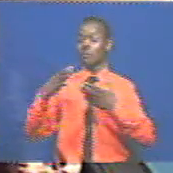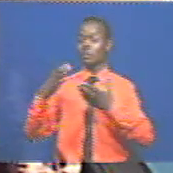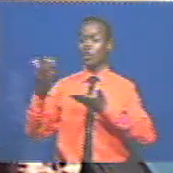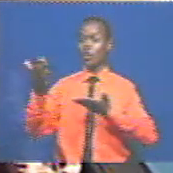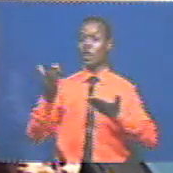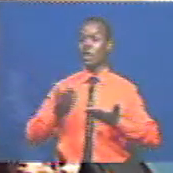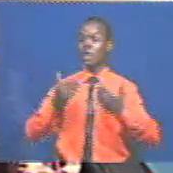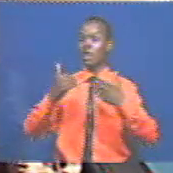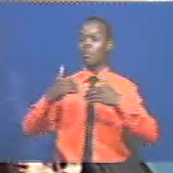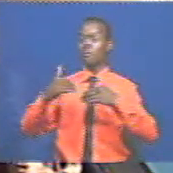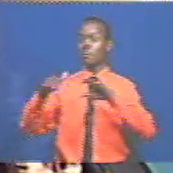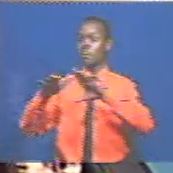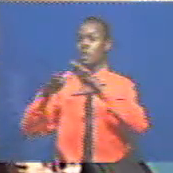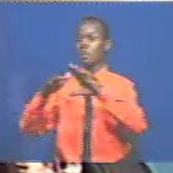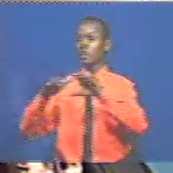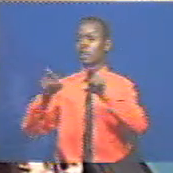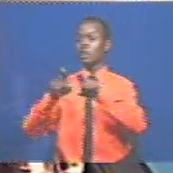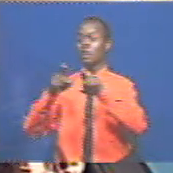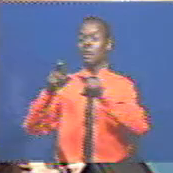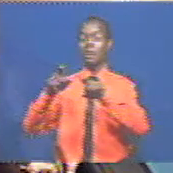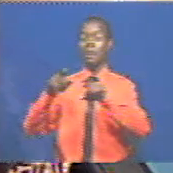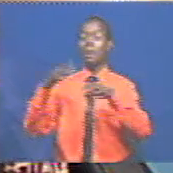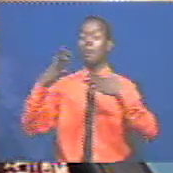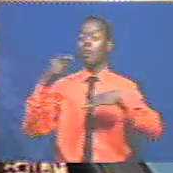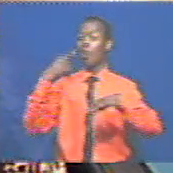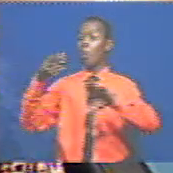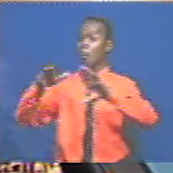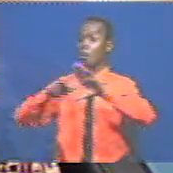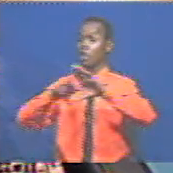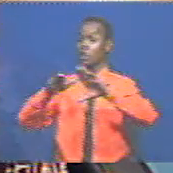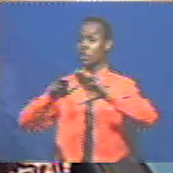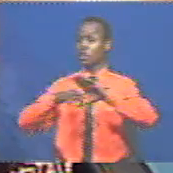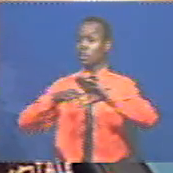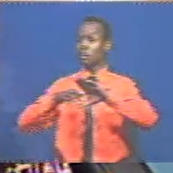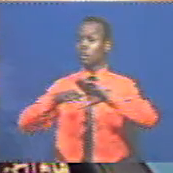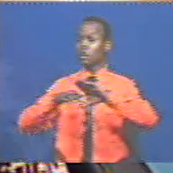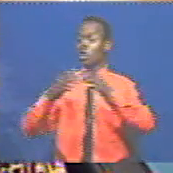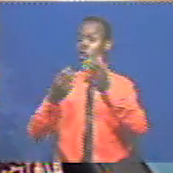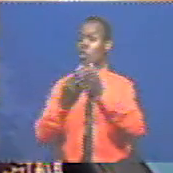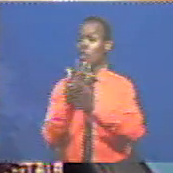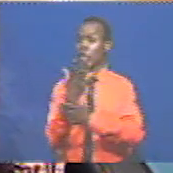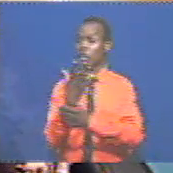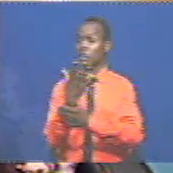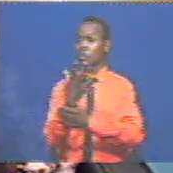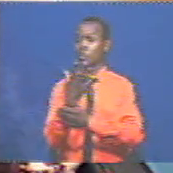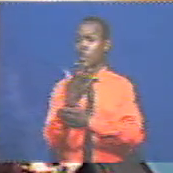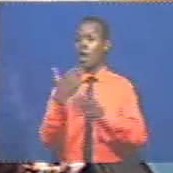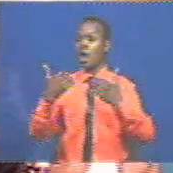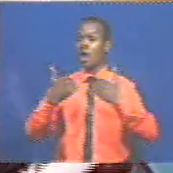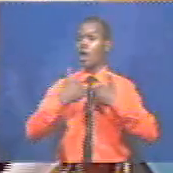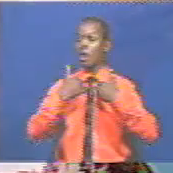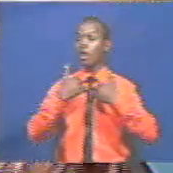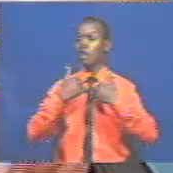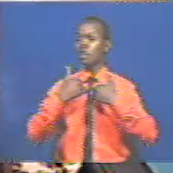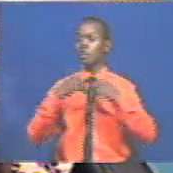member states and the numbers of the participation participants keep on growing can let me give you the certain